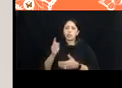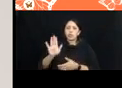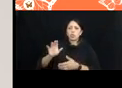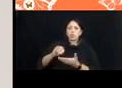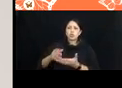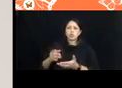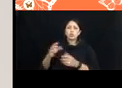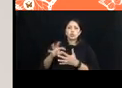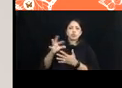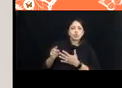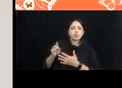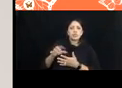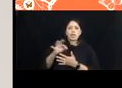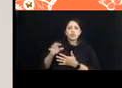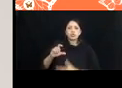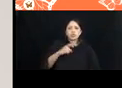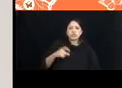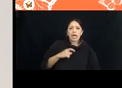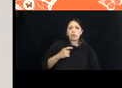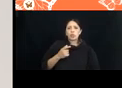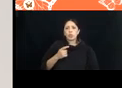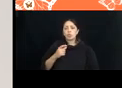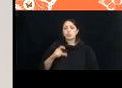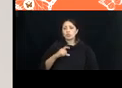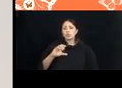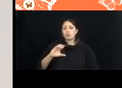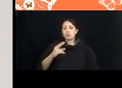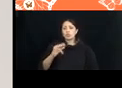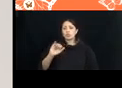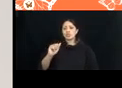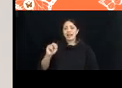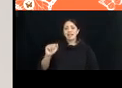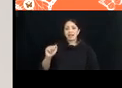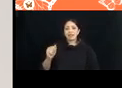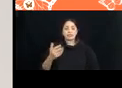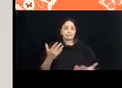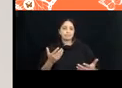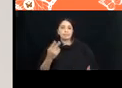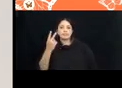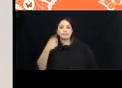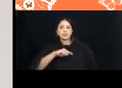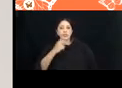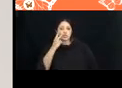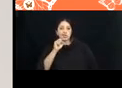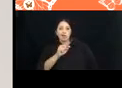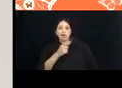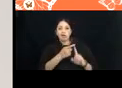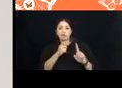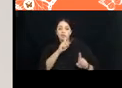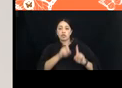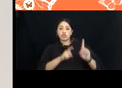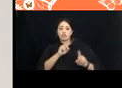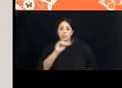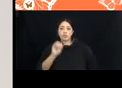Chicano, Chicana? And well, as we saw from the numbers, that's not the preferred term, right? Somebody who came out